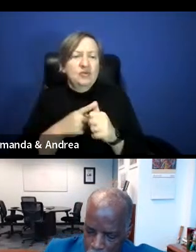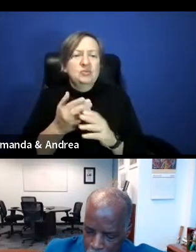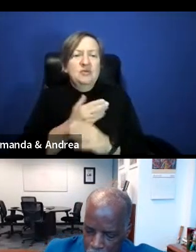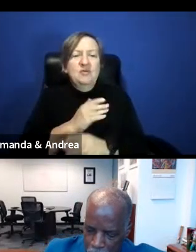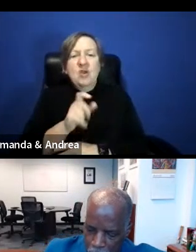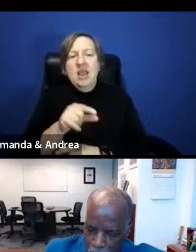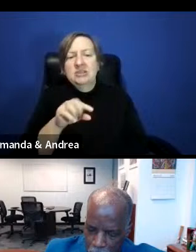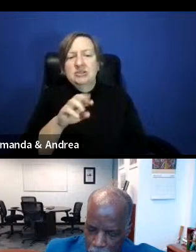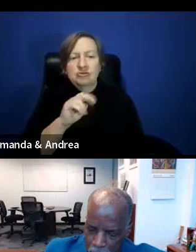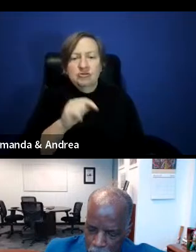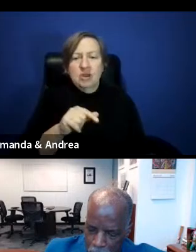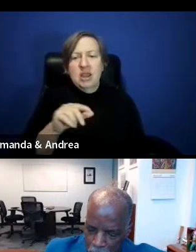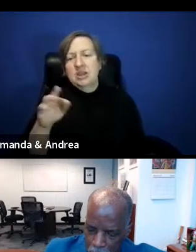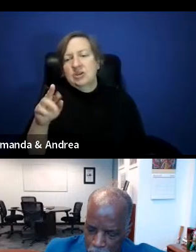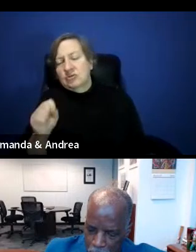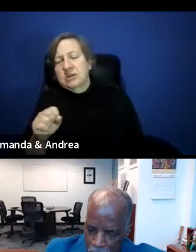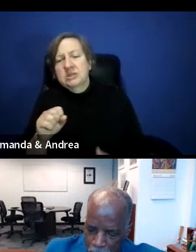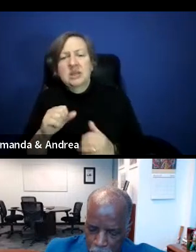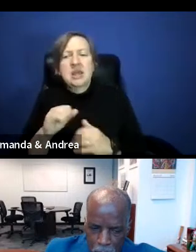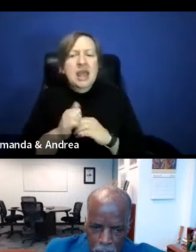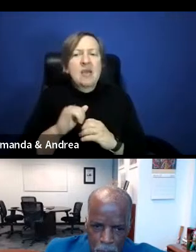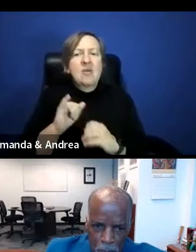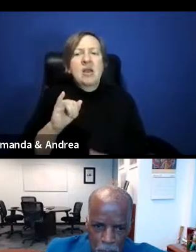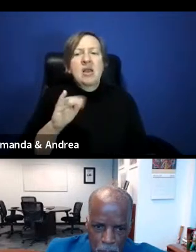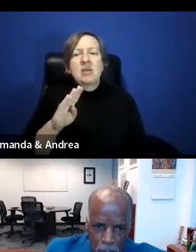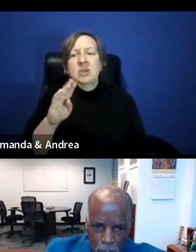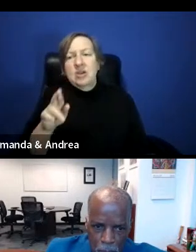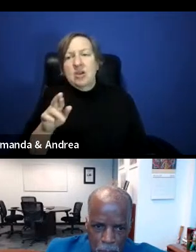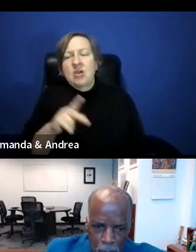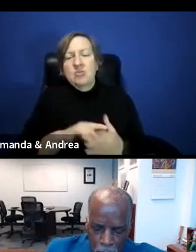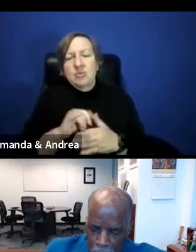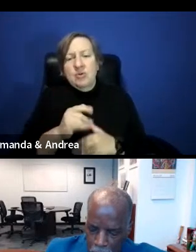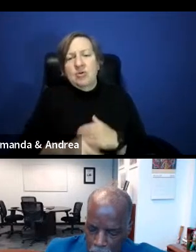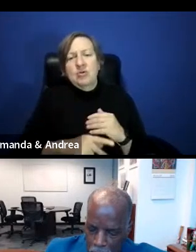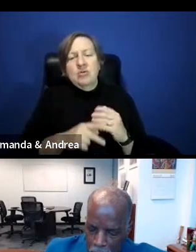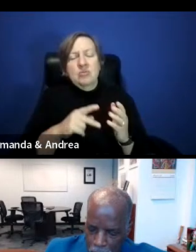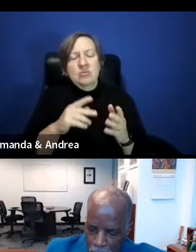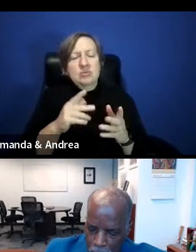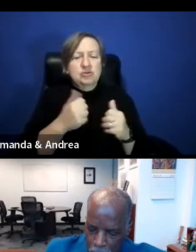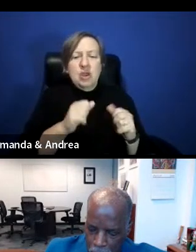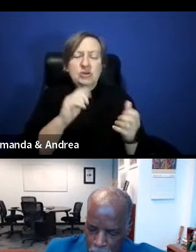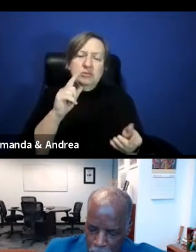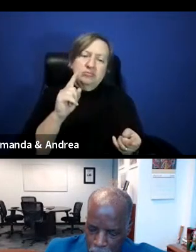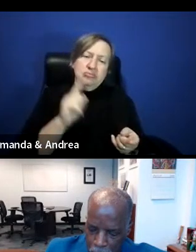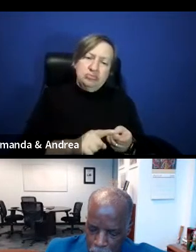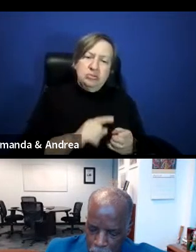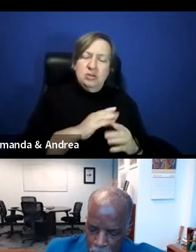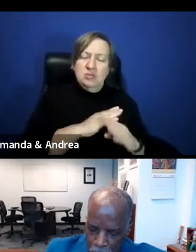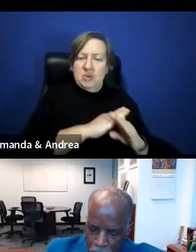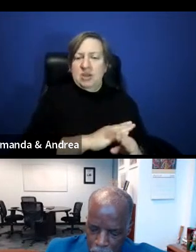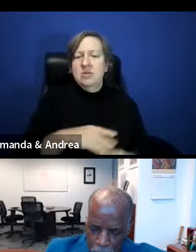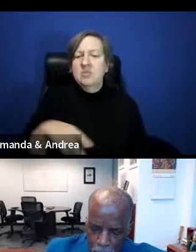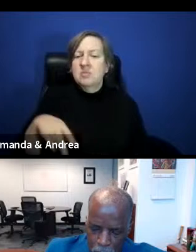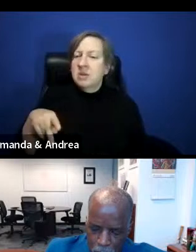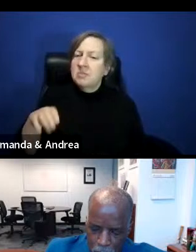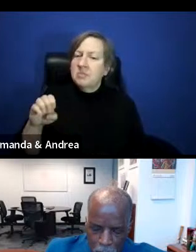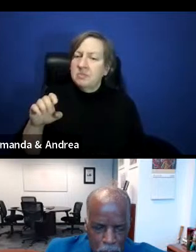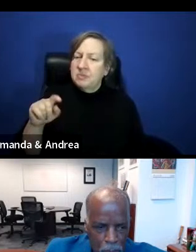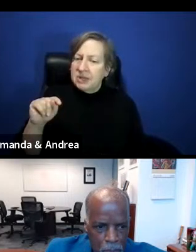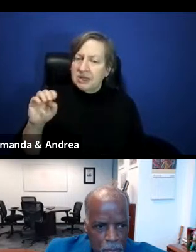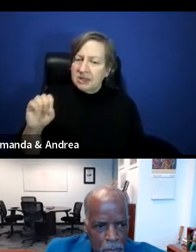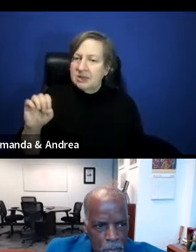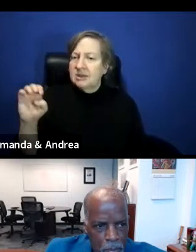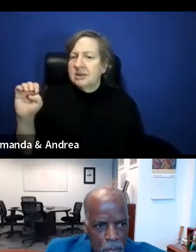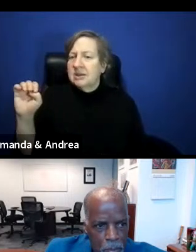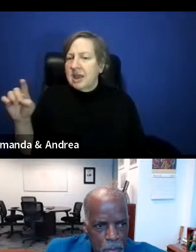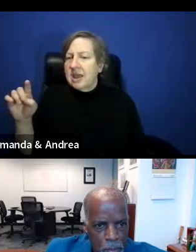to hear about how the IBR program is working to reduce these barriers. But Pete, Ed, and Walter, can you speak to